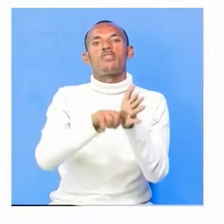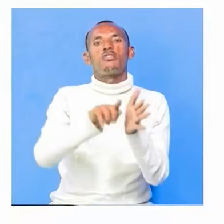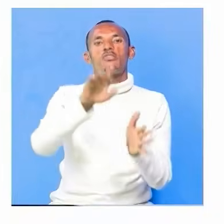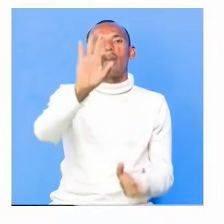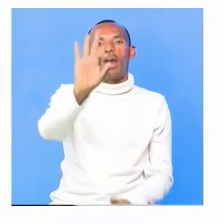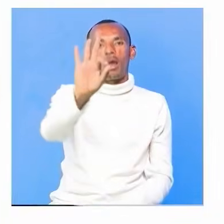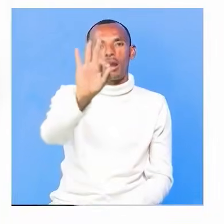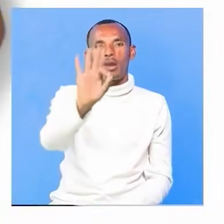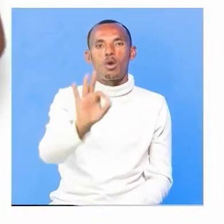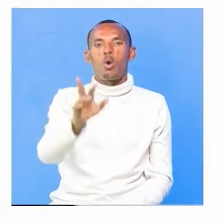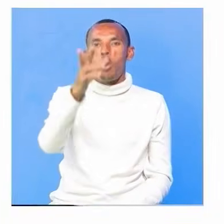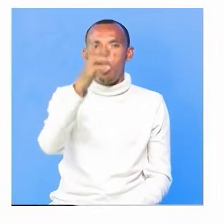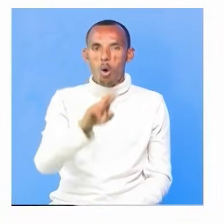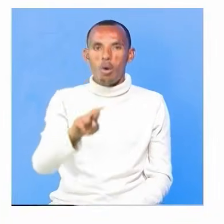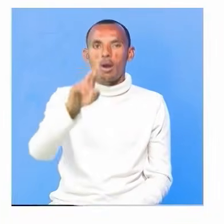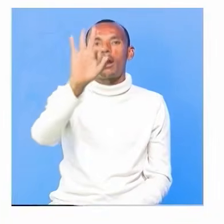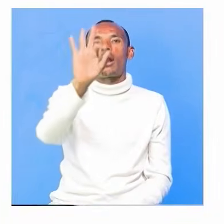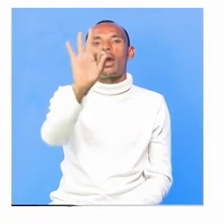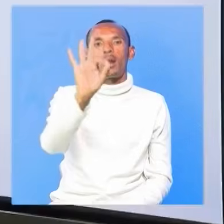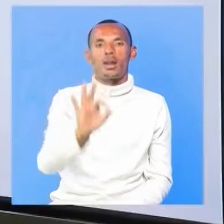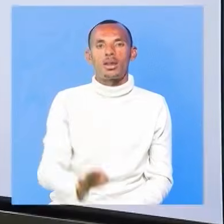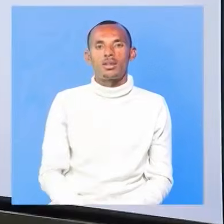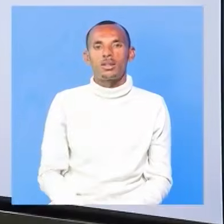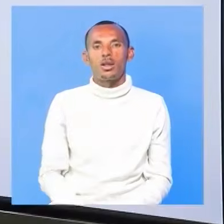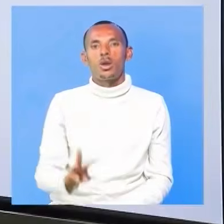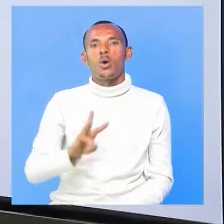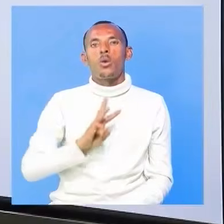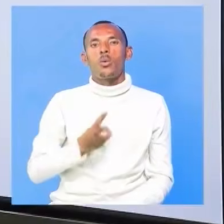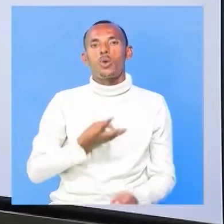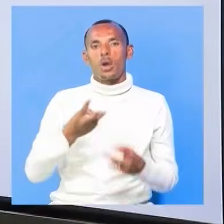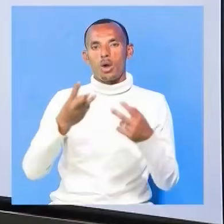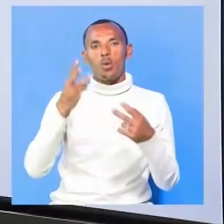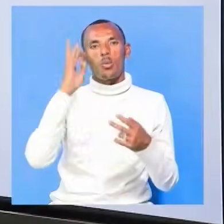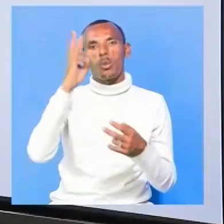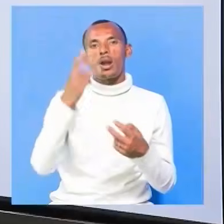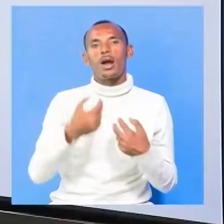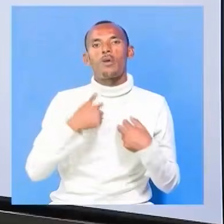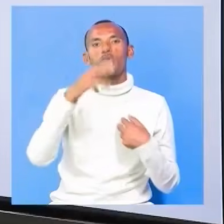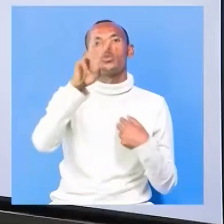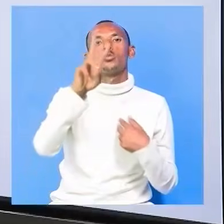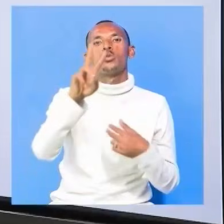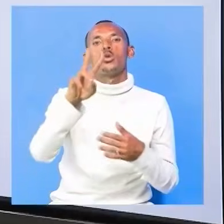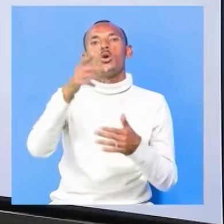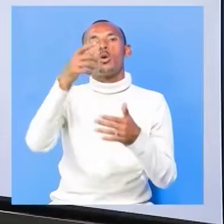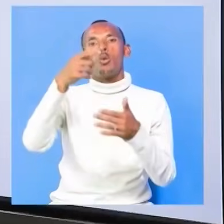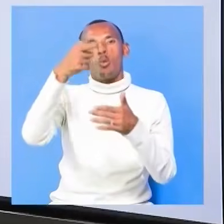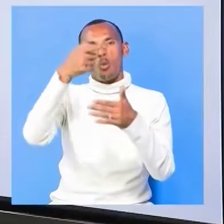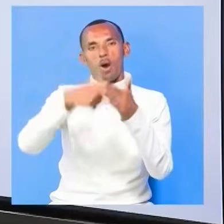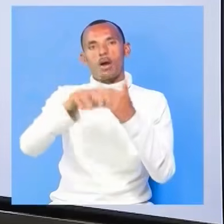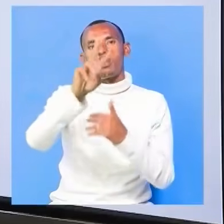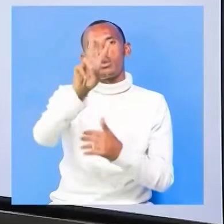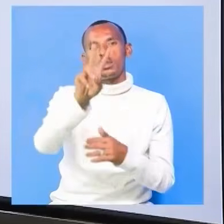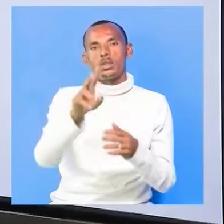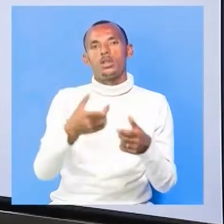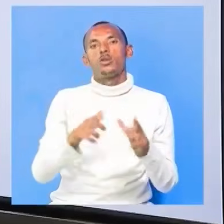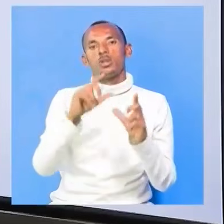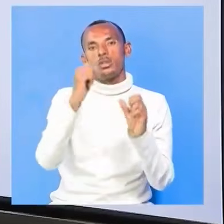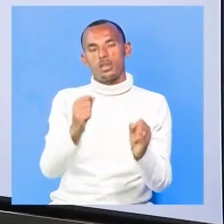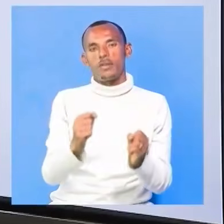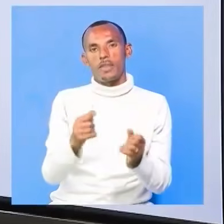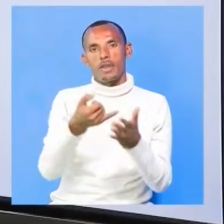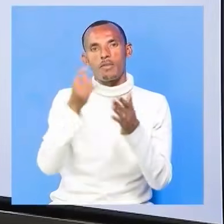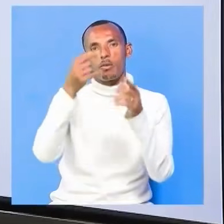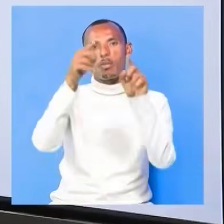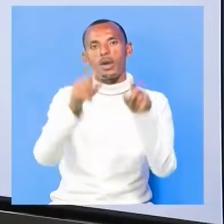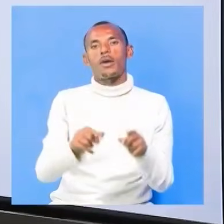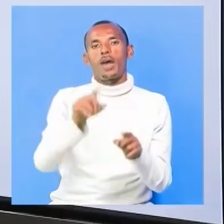minus 9 or 9. Okay, we will have two possible values for the first equation. If you